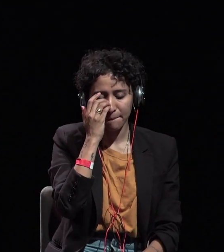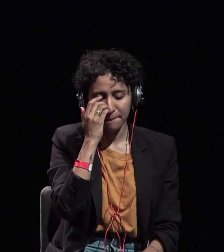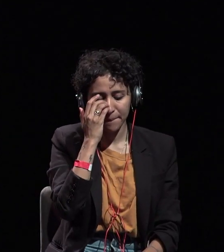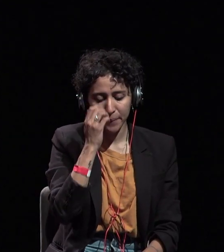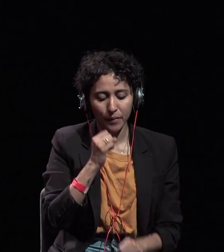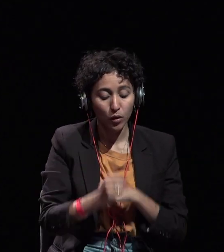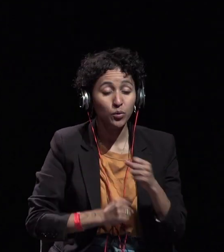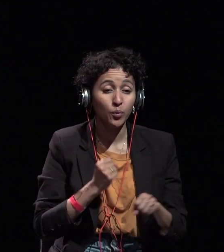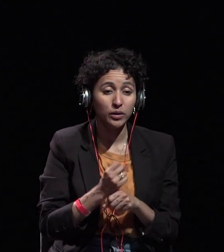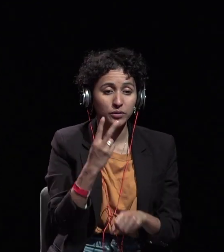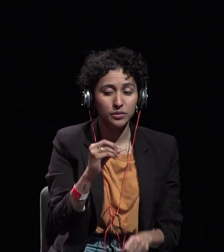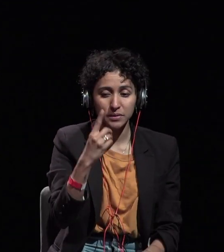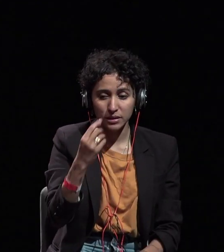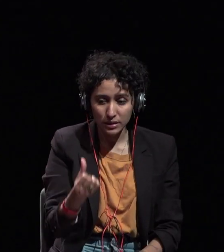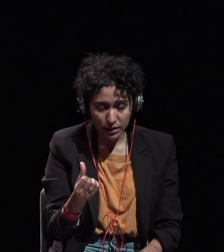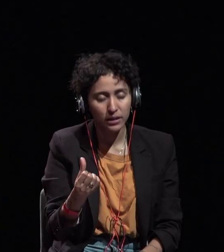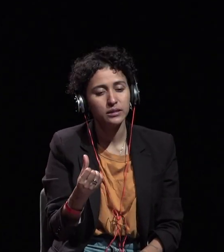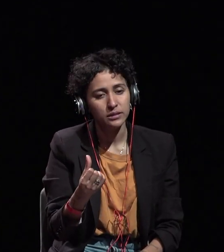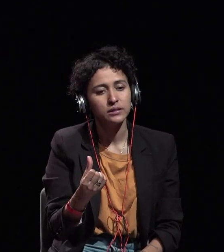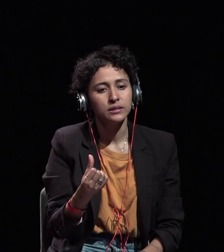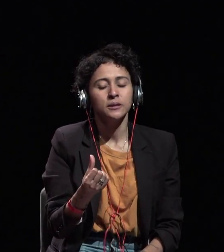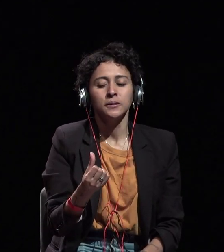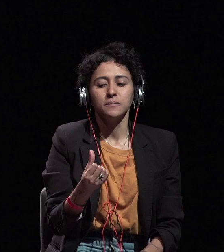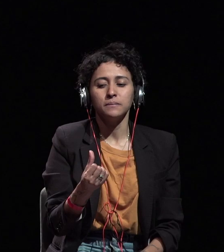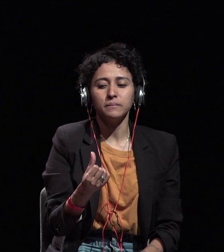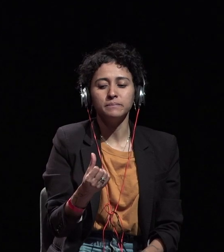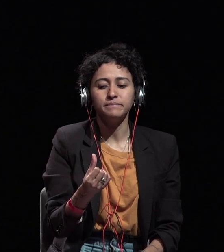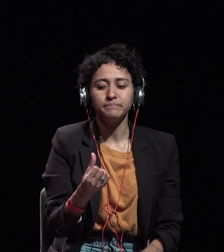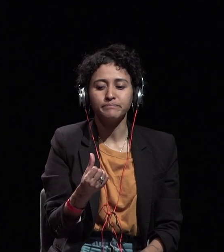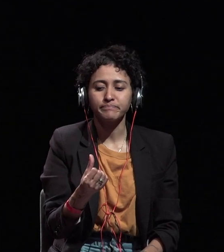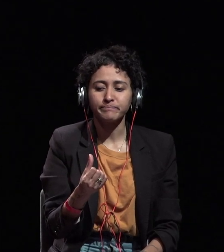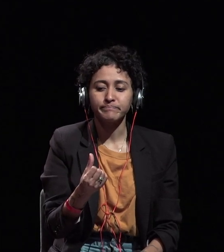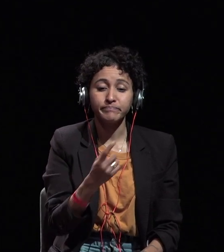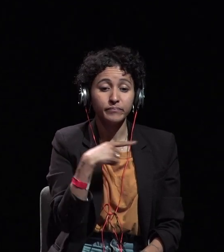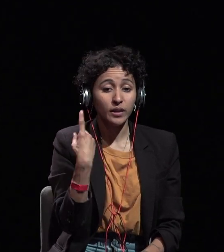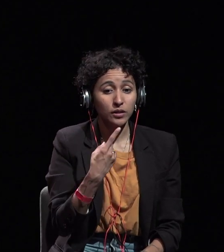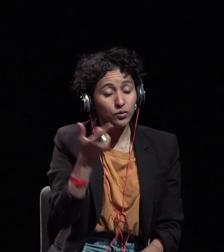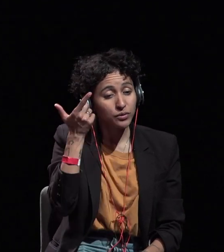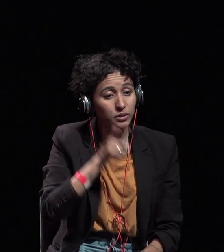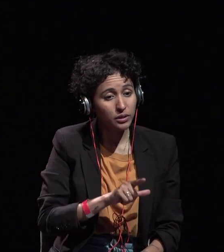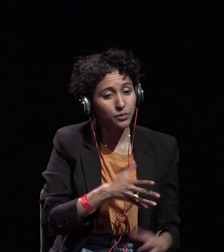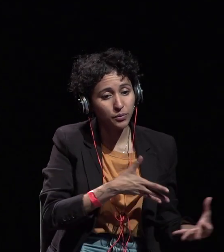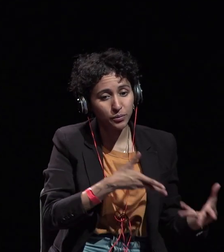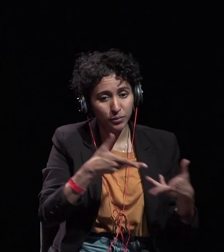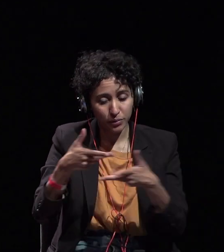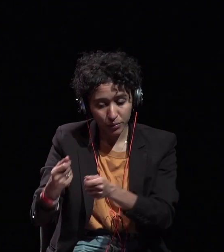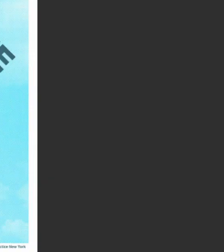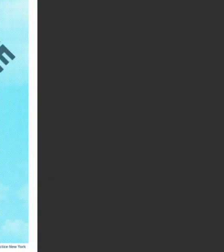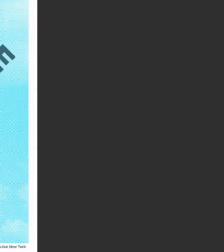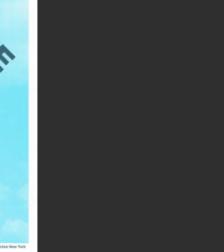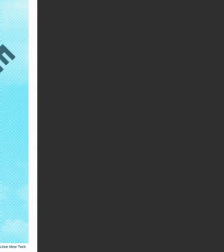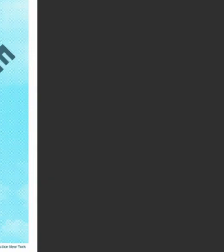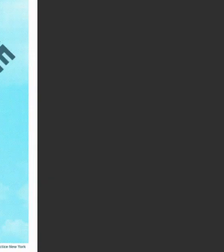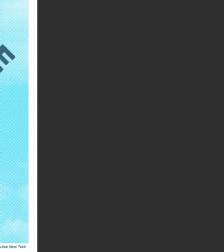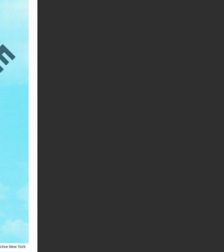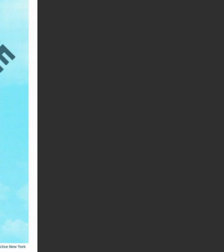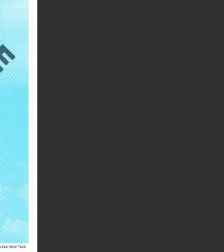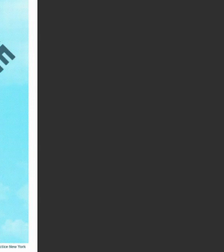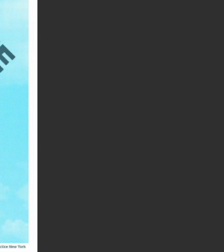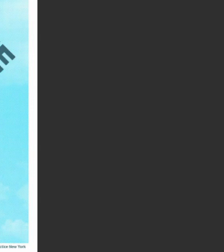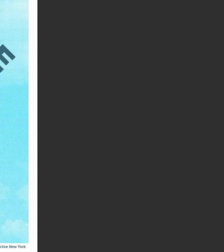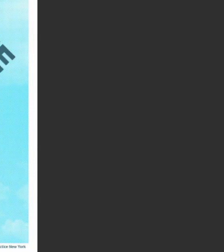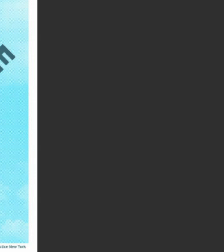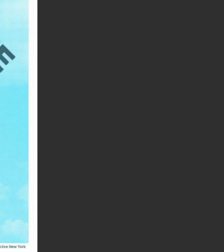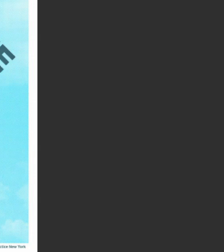a 3-month residency at Artist Space Gallery in downtown Manhattan. As opposed to holding a normal exhibition, we decided to transform the